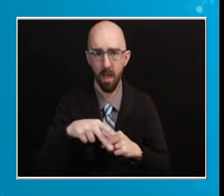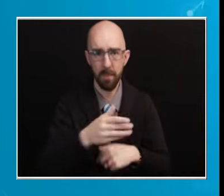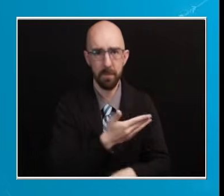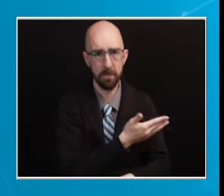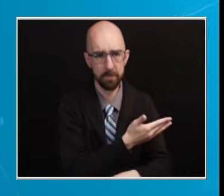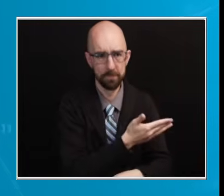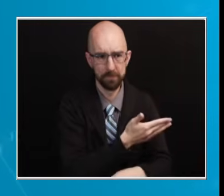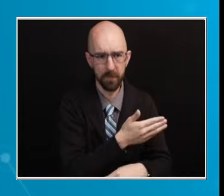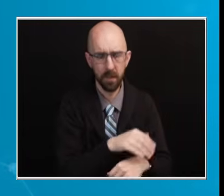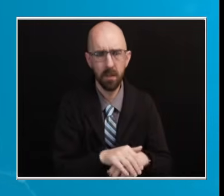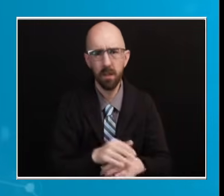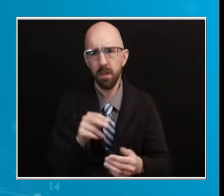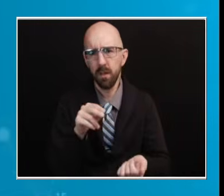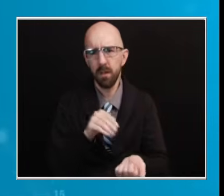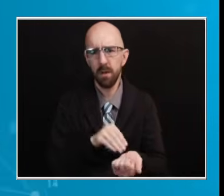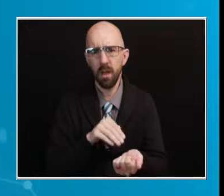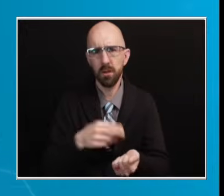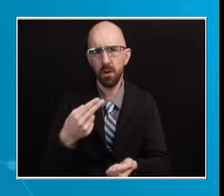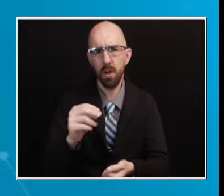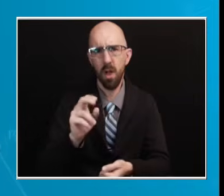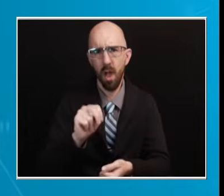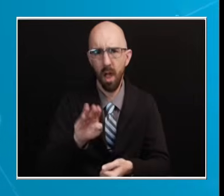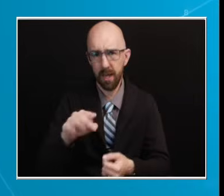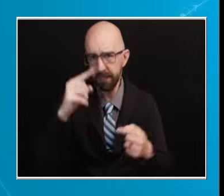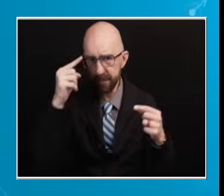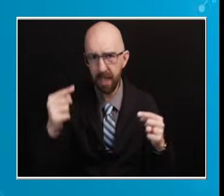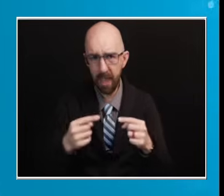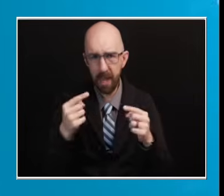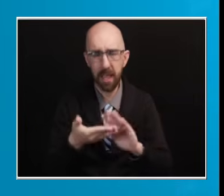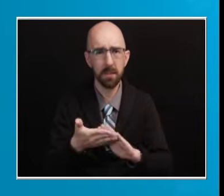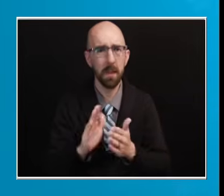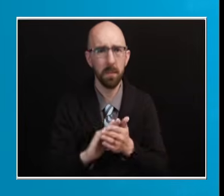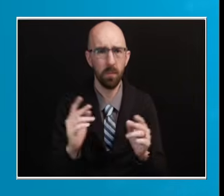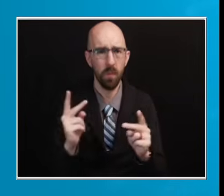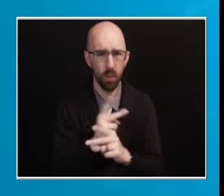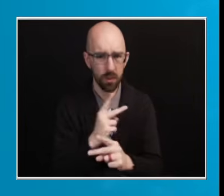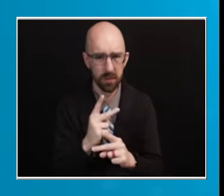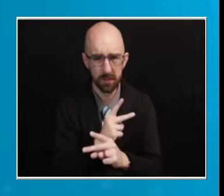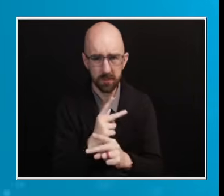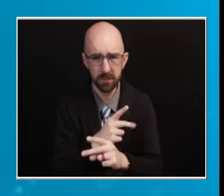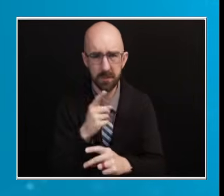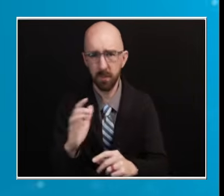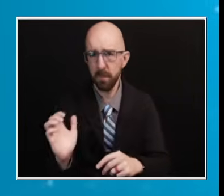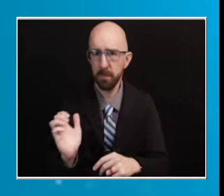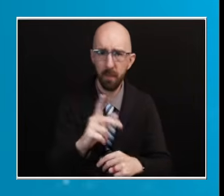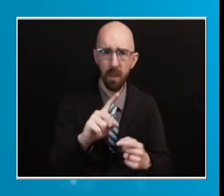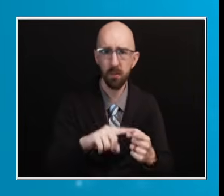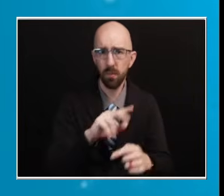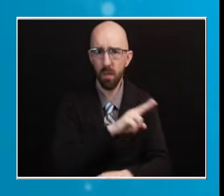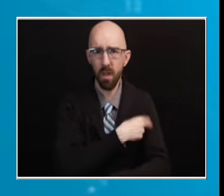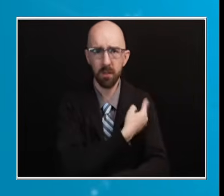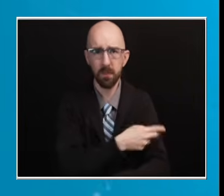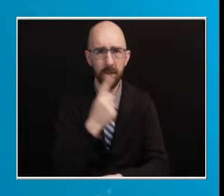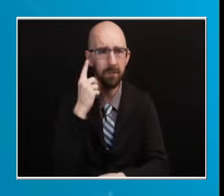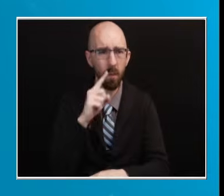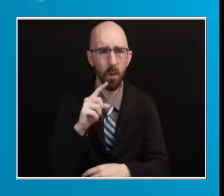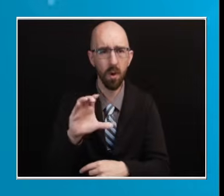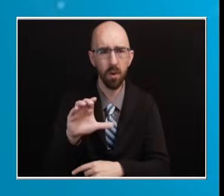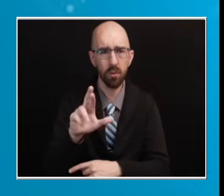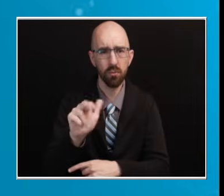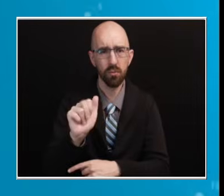Hahn, Scott's headaches got worse. He went back to the hospital for a